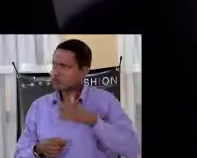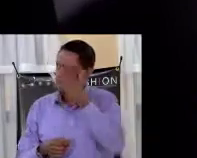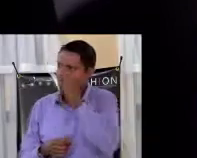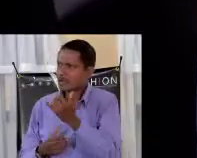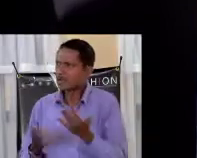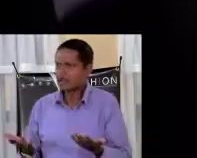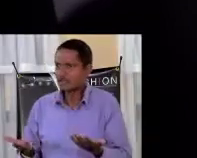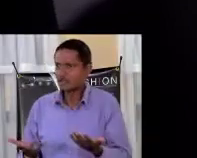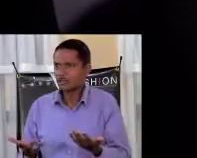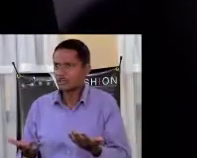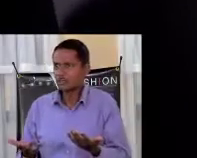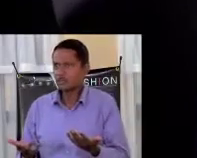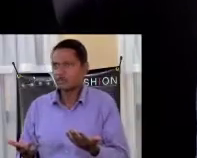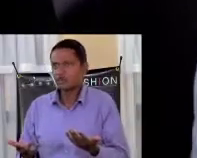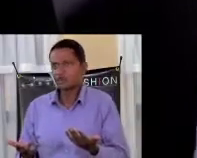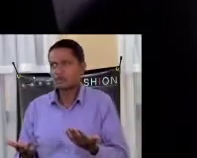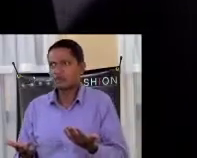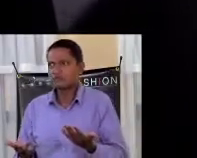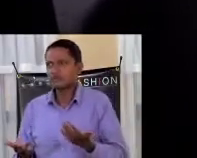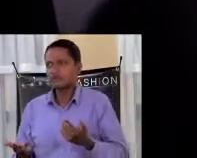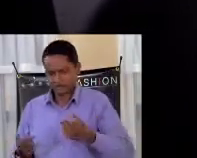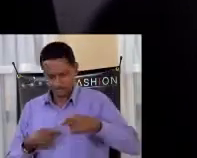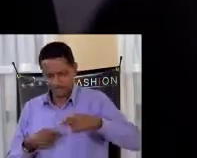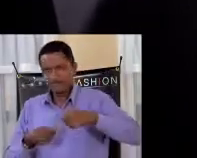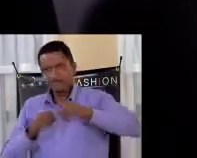Why are you not getting it out there? What is stopping you?